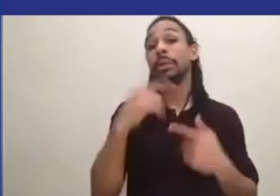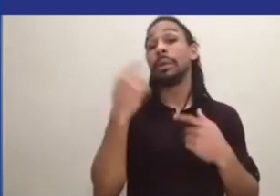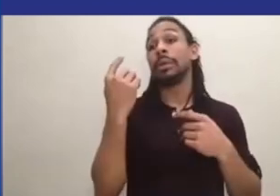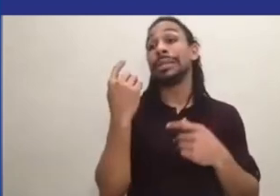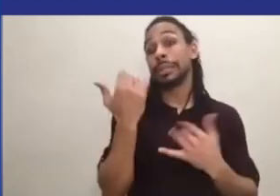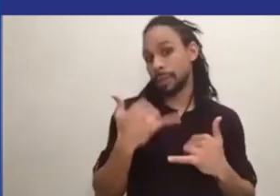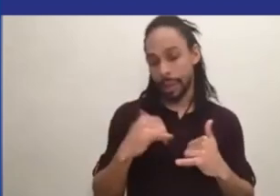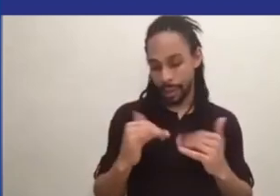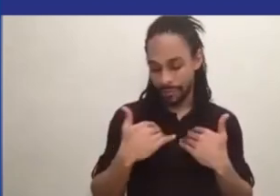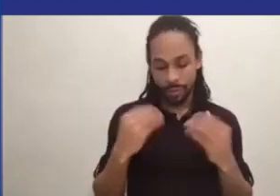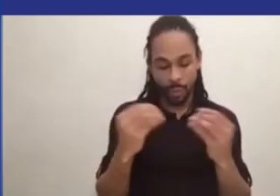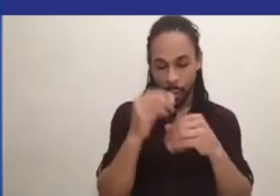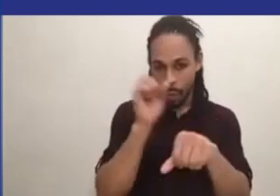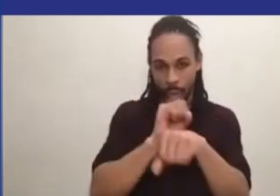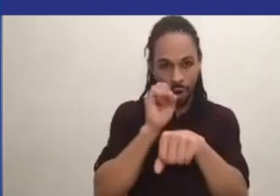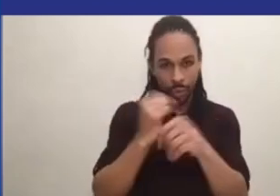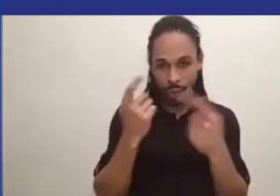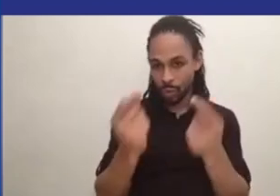done.